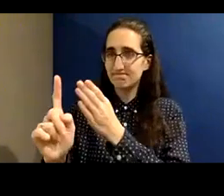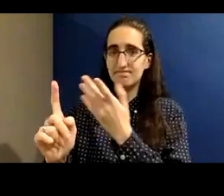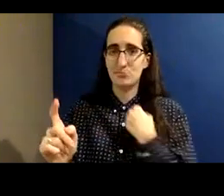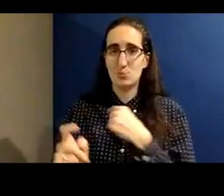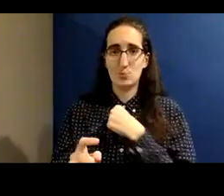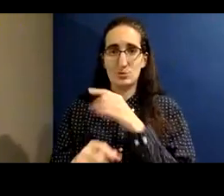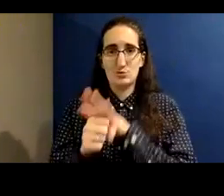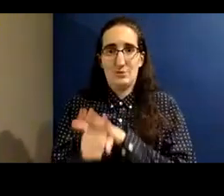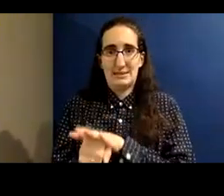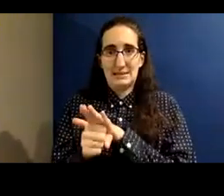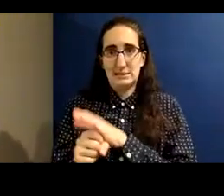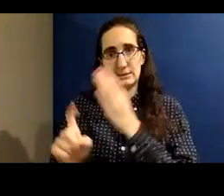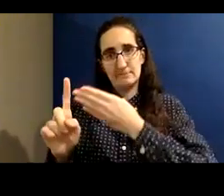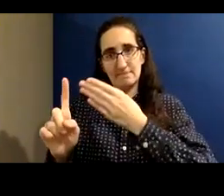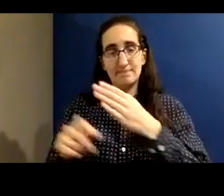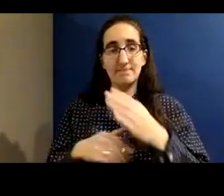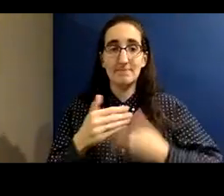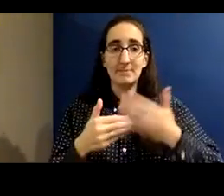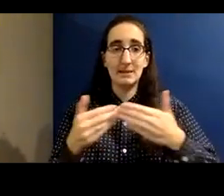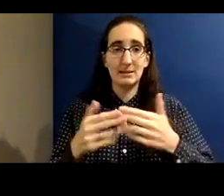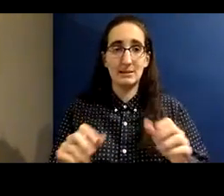stressed. Next slide.